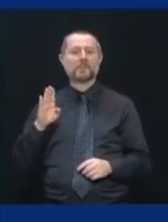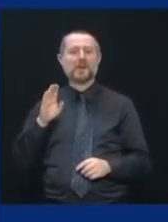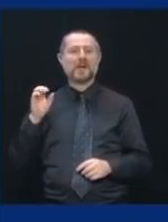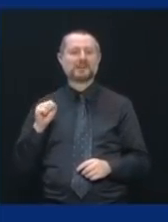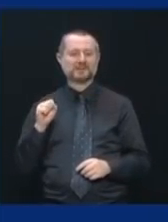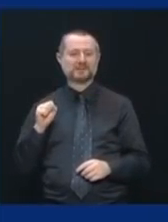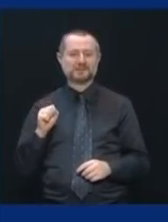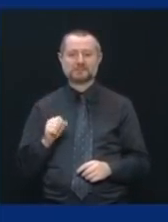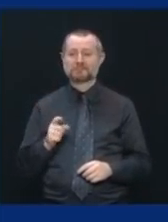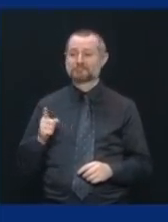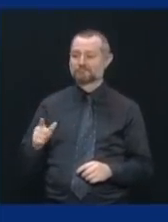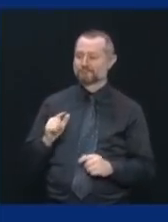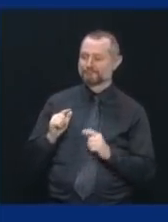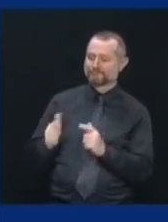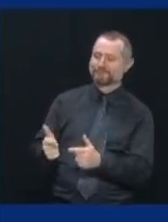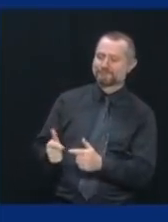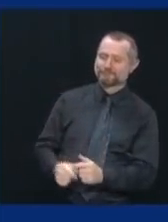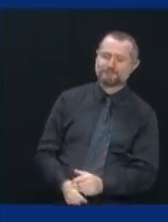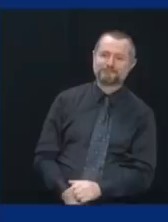open.